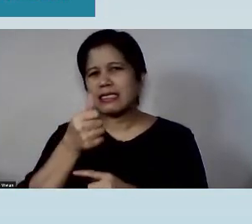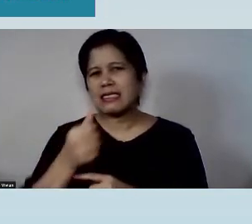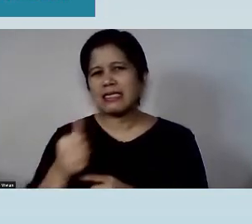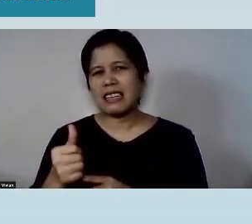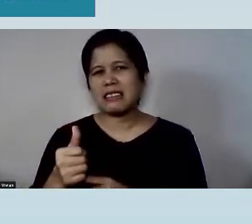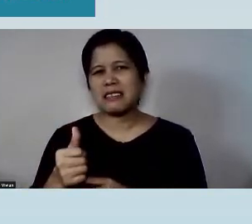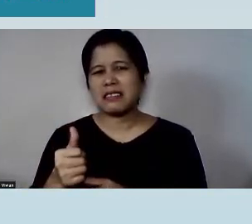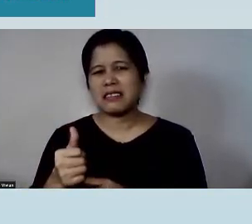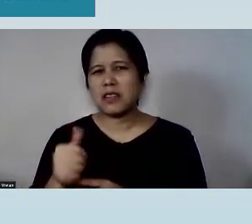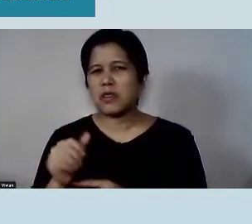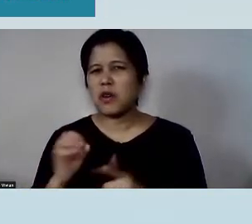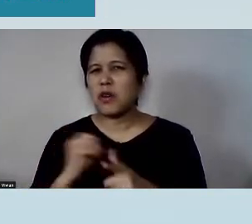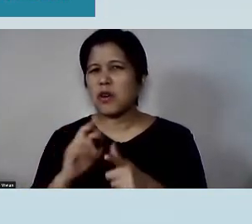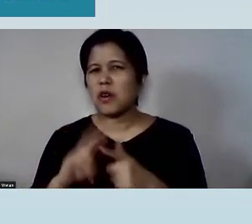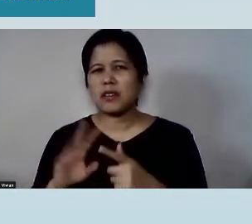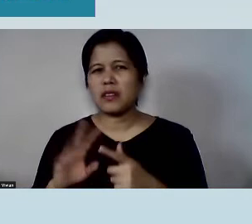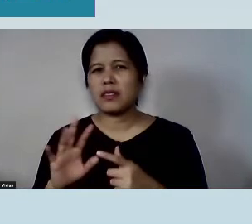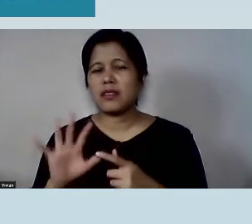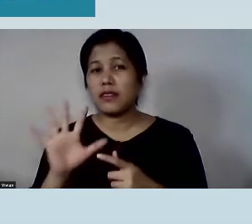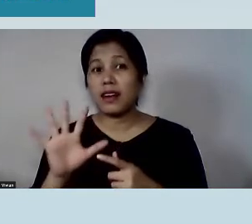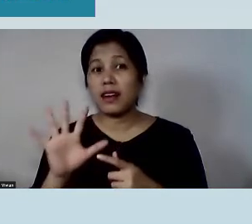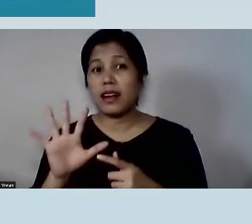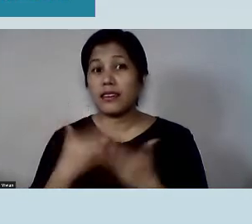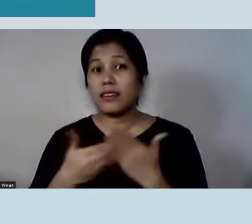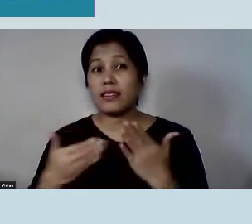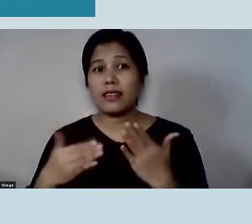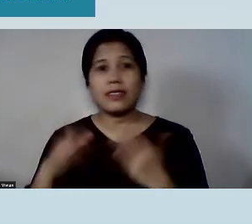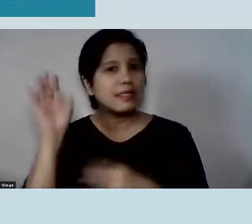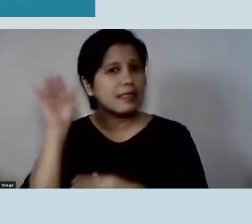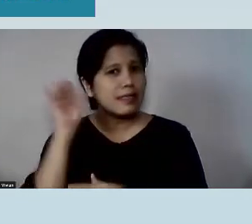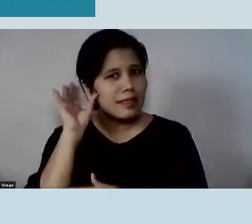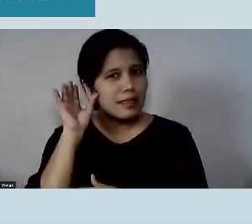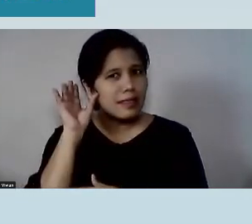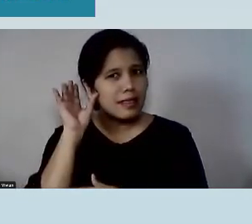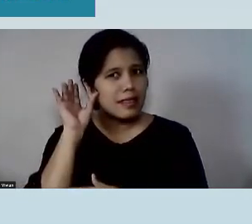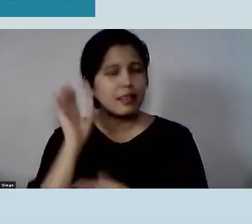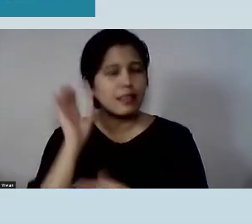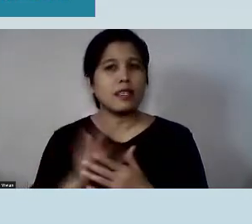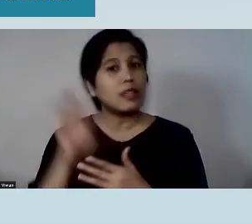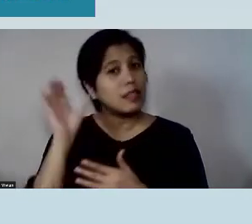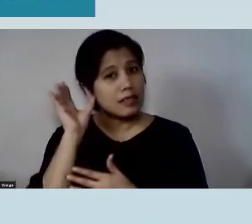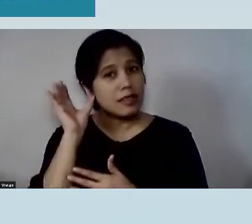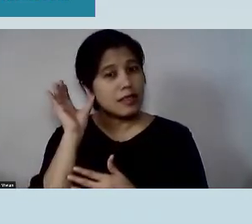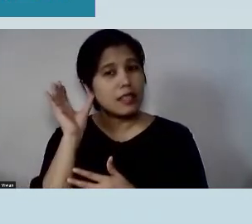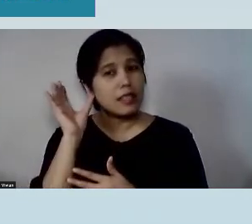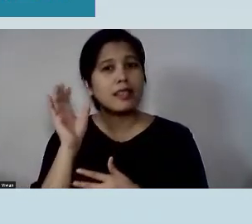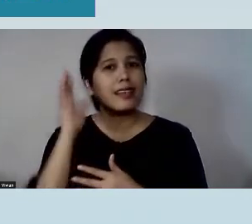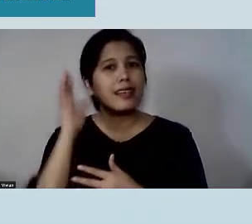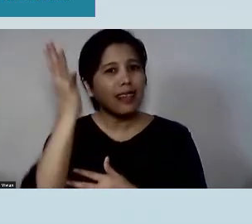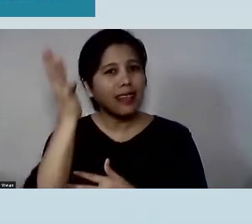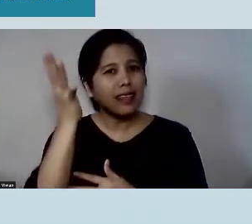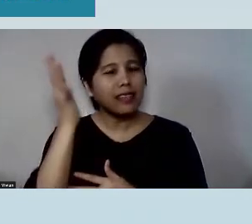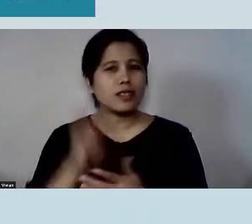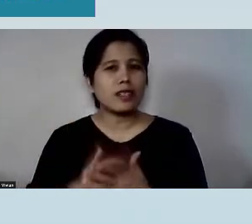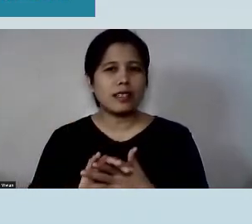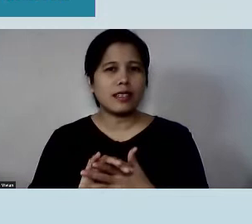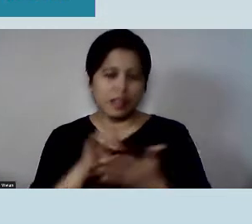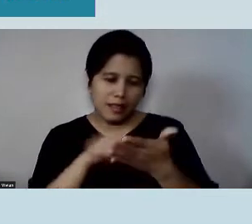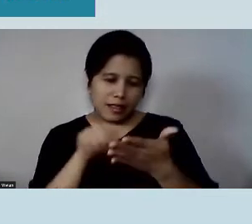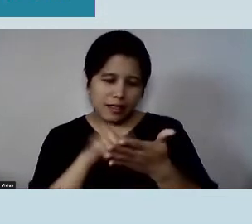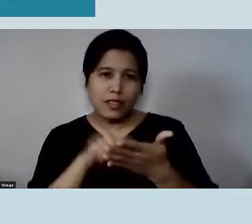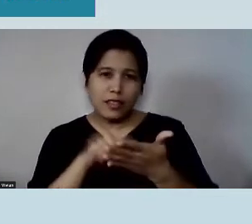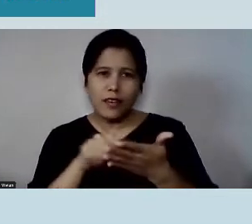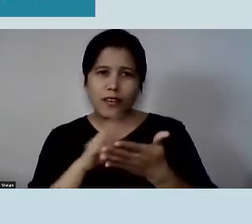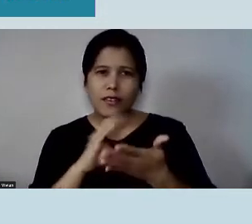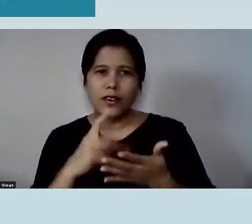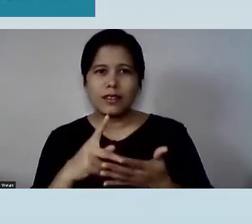ko lang 5. 5 things going on. Diba? They're listening. Many of you probably who are listening to this lecture is checking their phones, looking